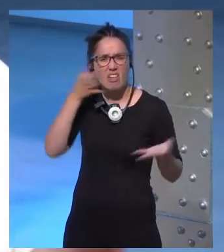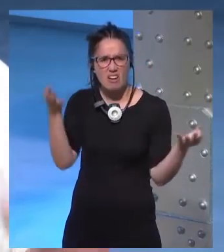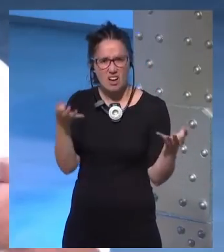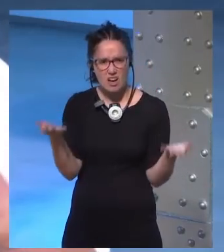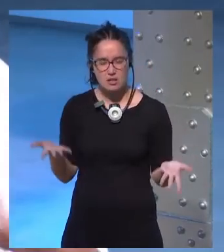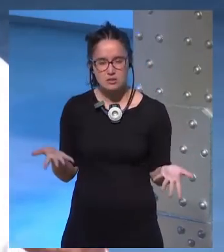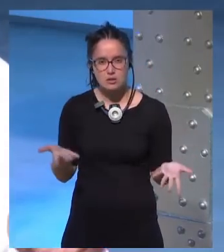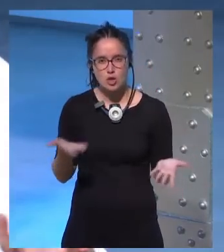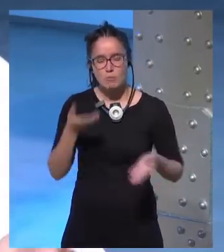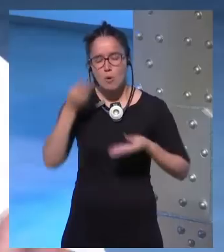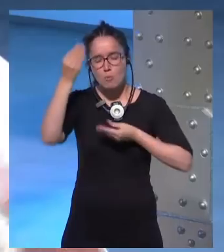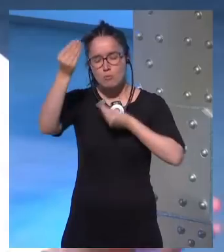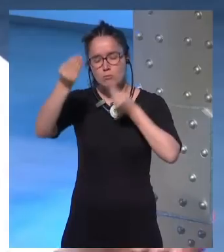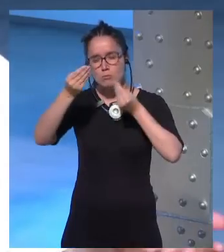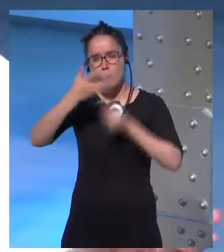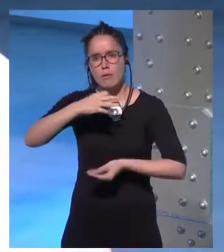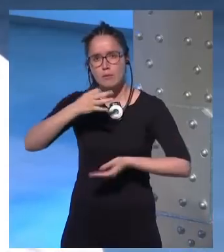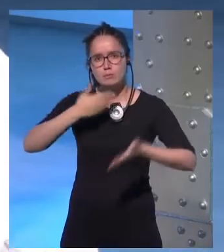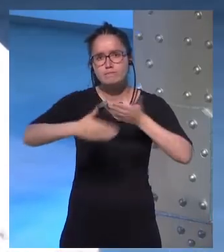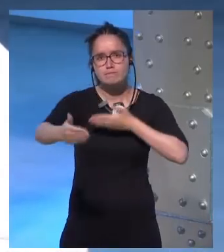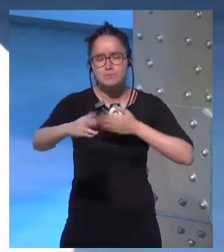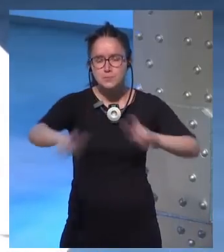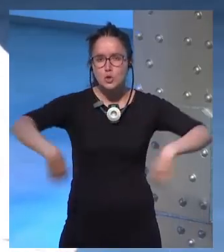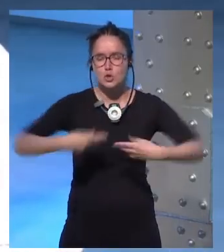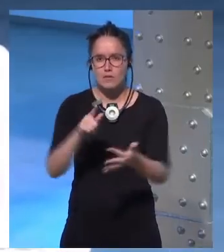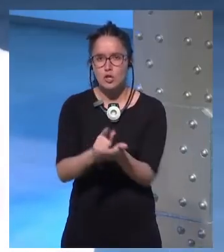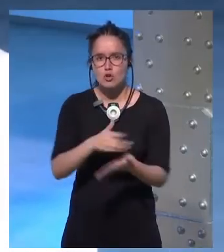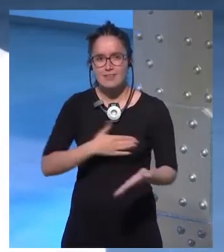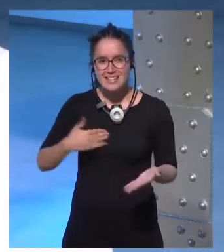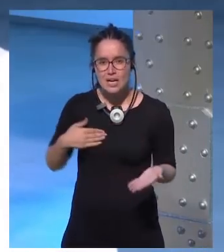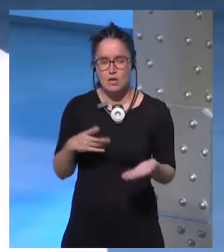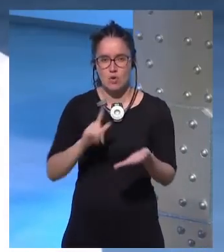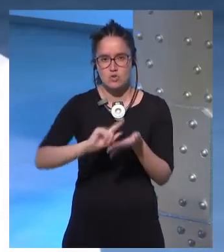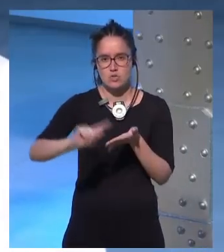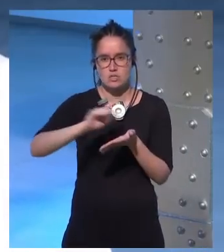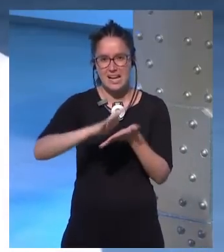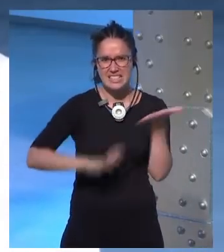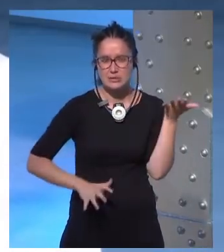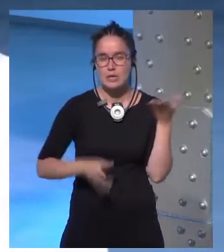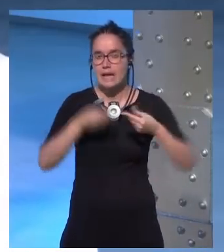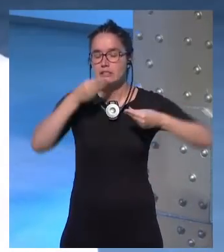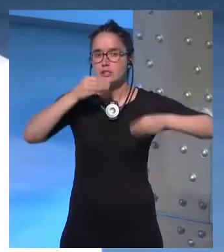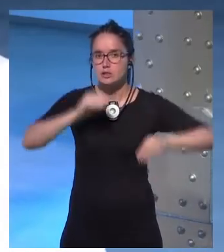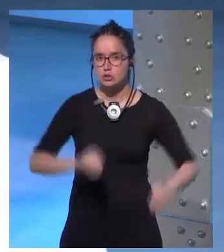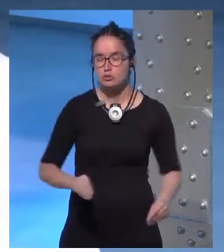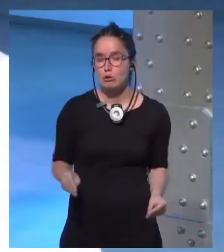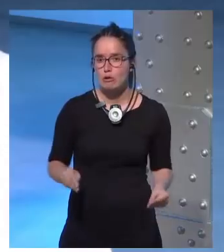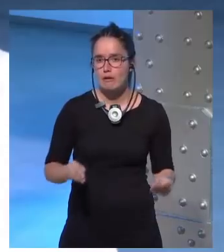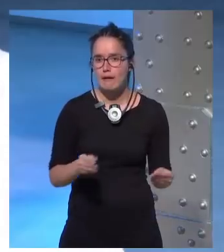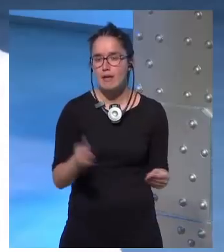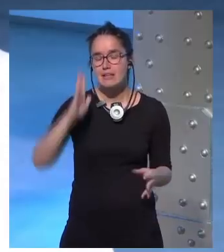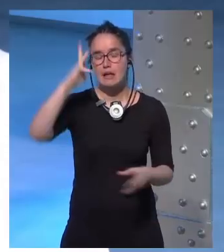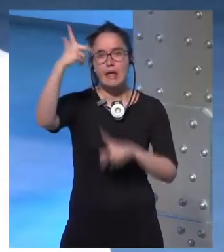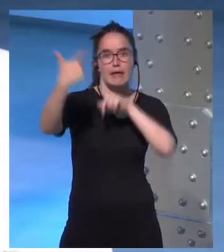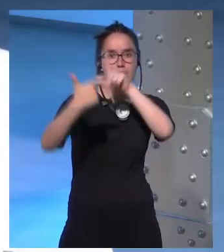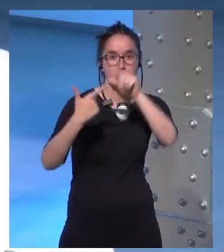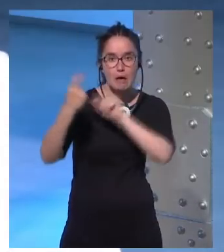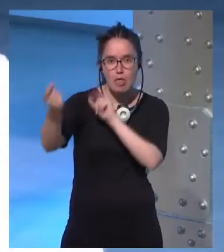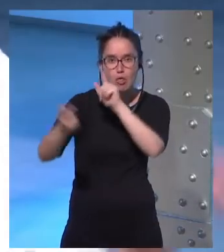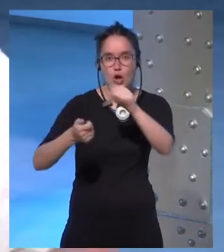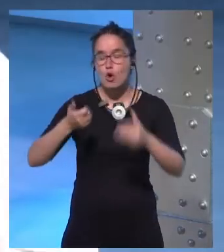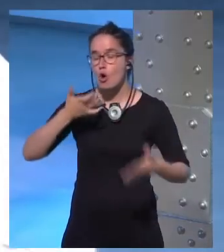a gender-bent Die Hard in space that I want to write at some point, because I think it would be fabulous.